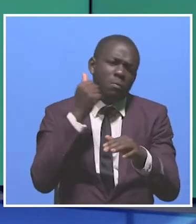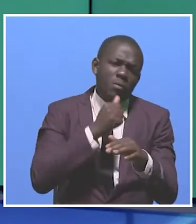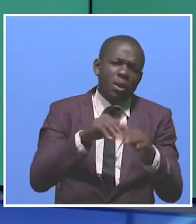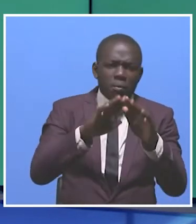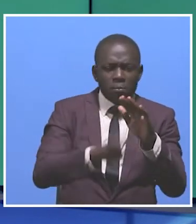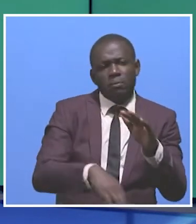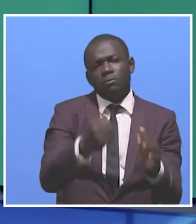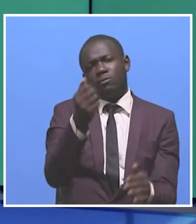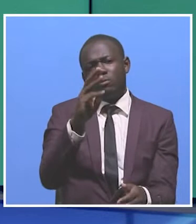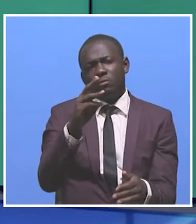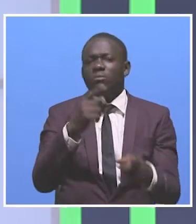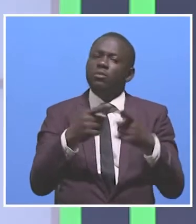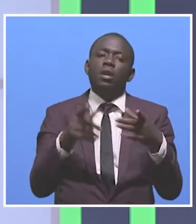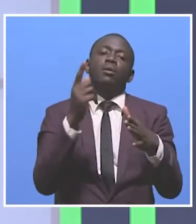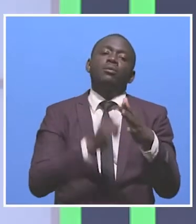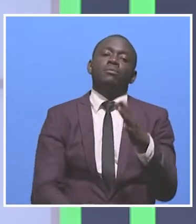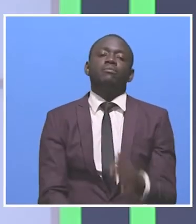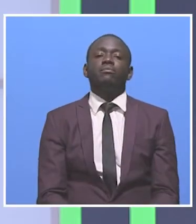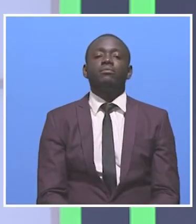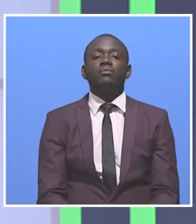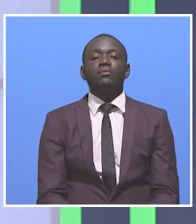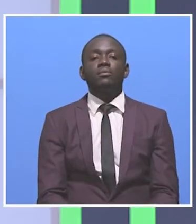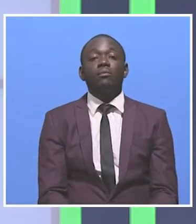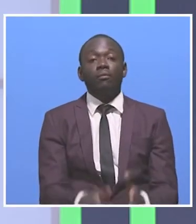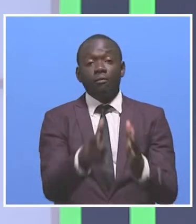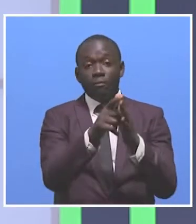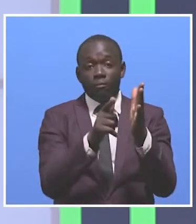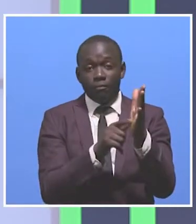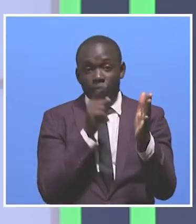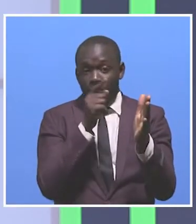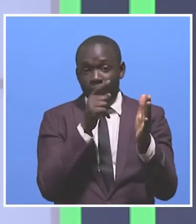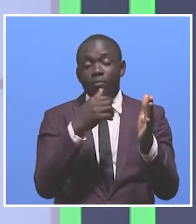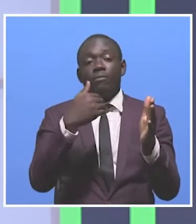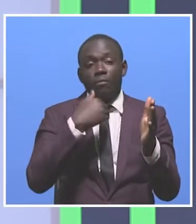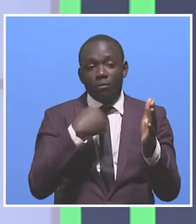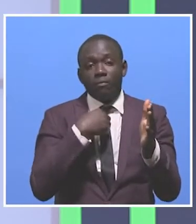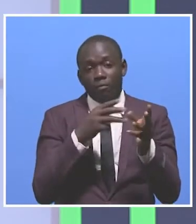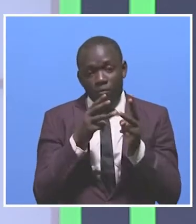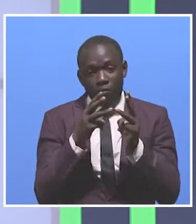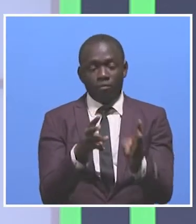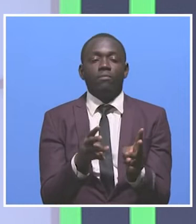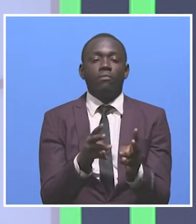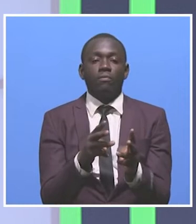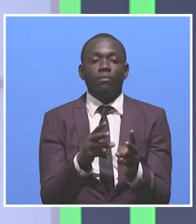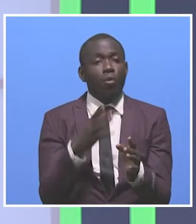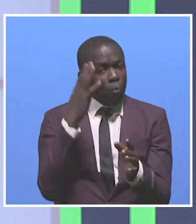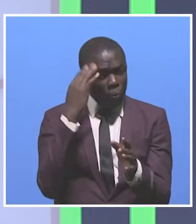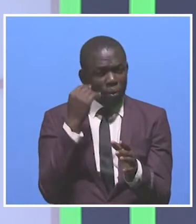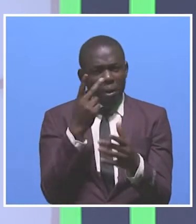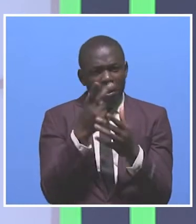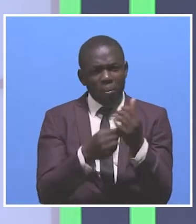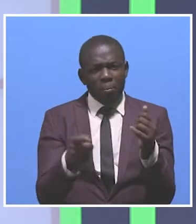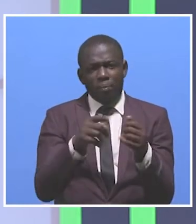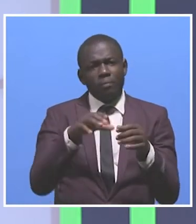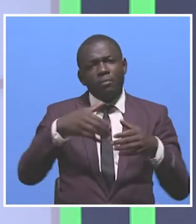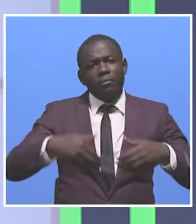So the law of the land has got its own ways, because they are all minors, so